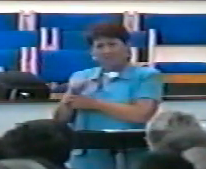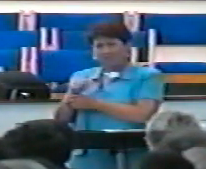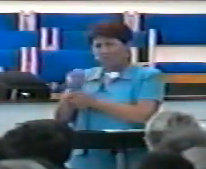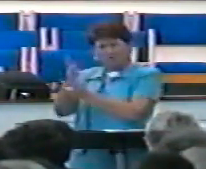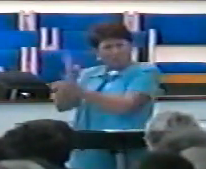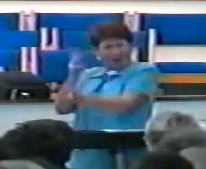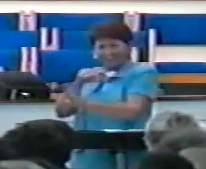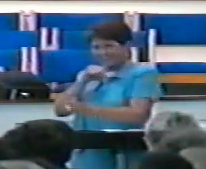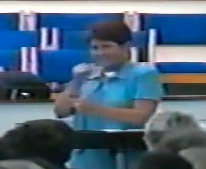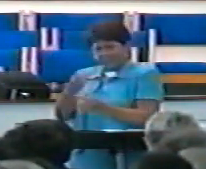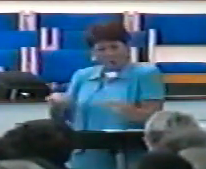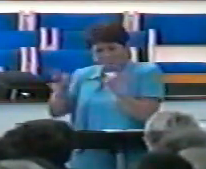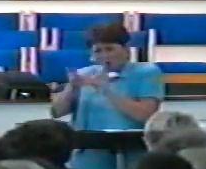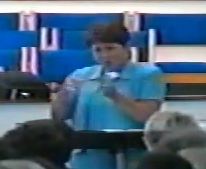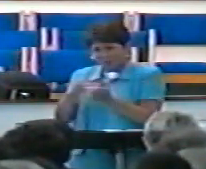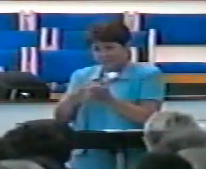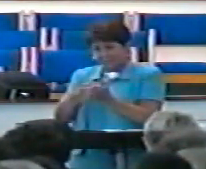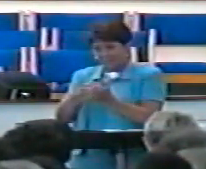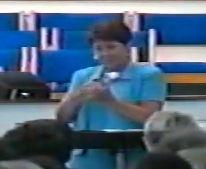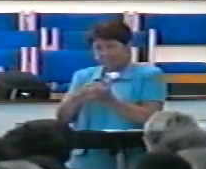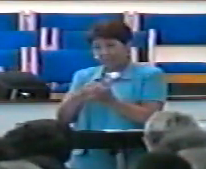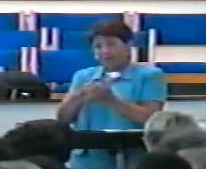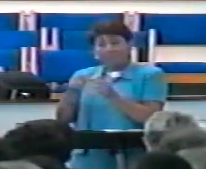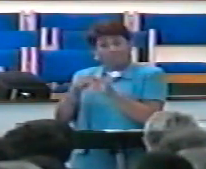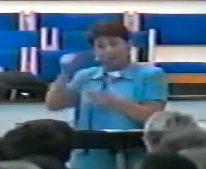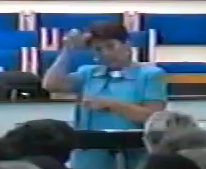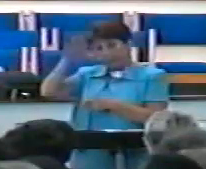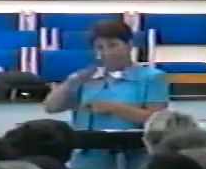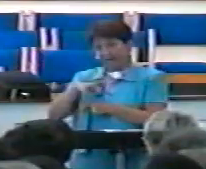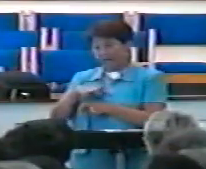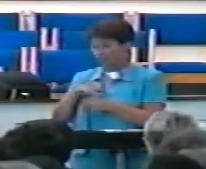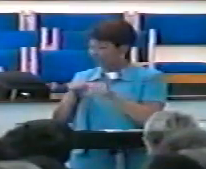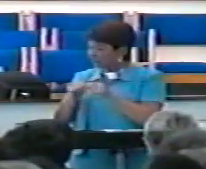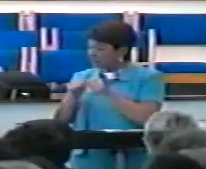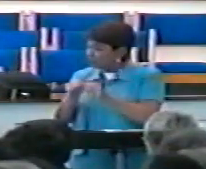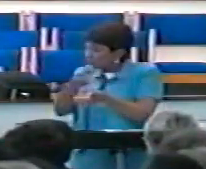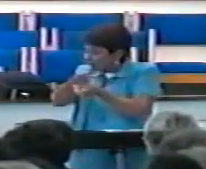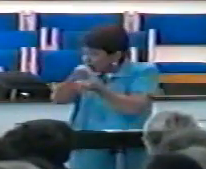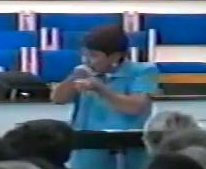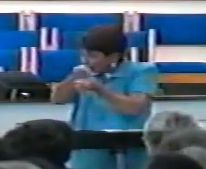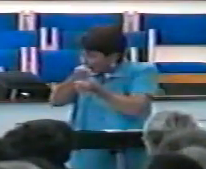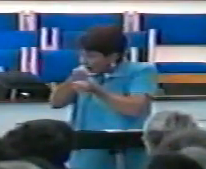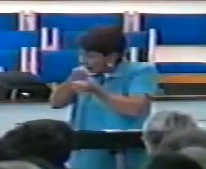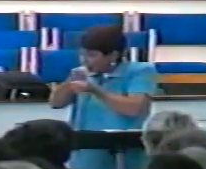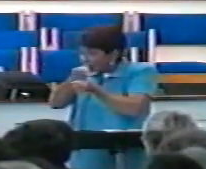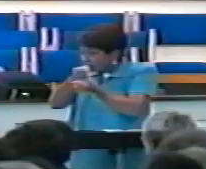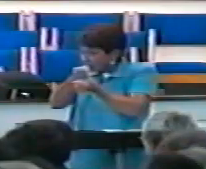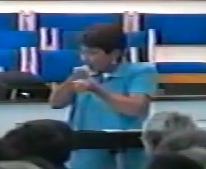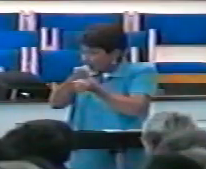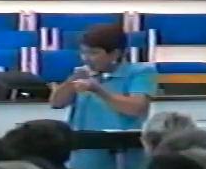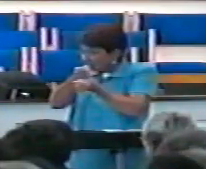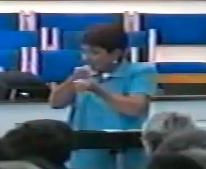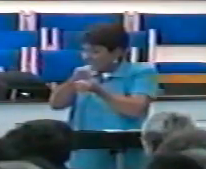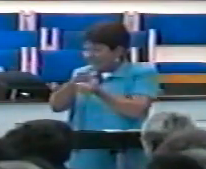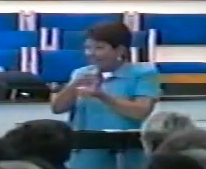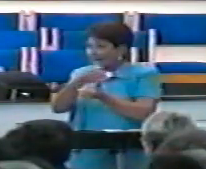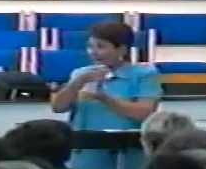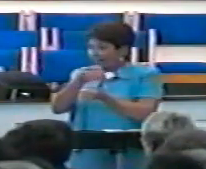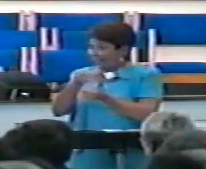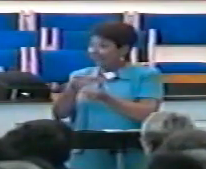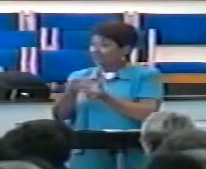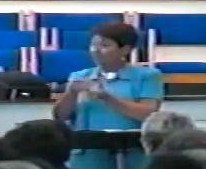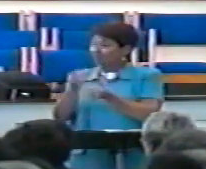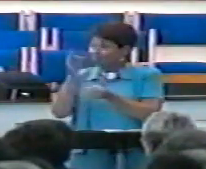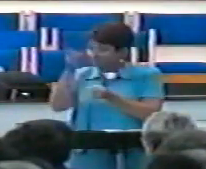it! Turn loose! But the man held on, and by the wagon stopped. And then he turned loose